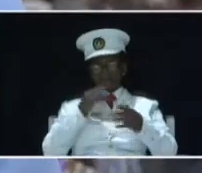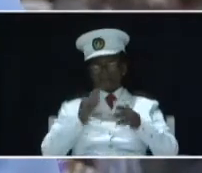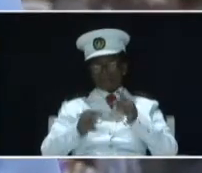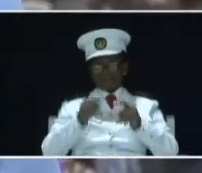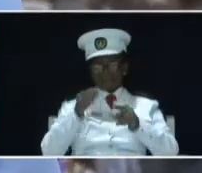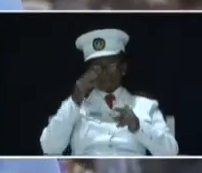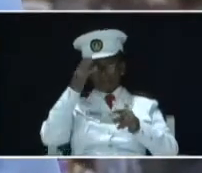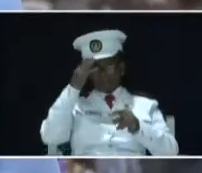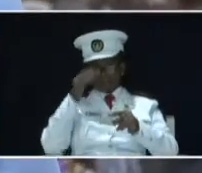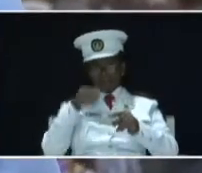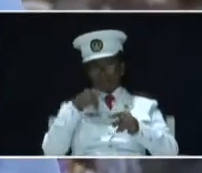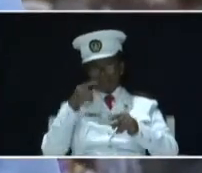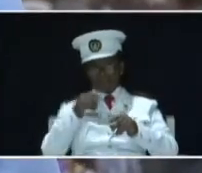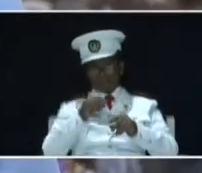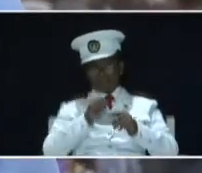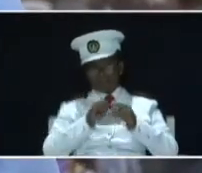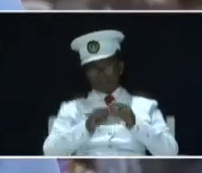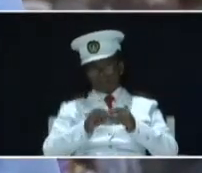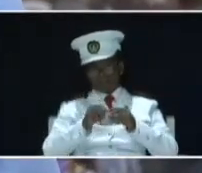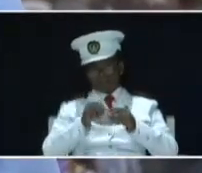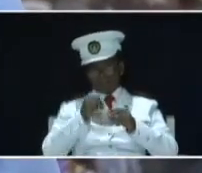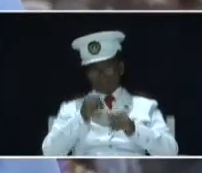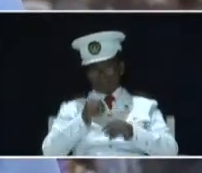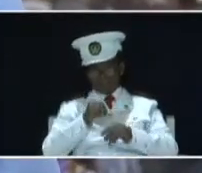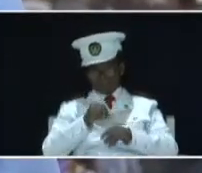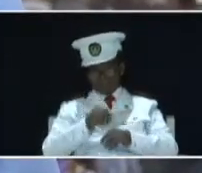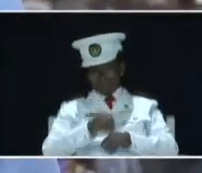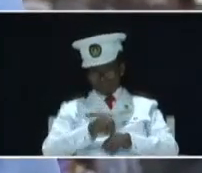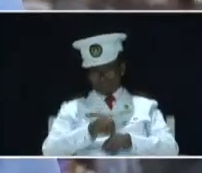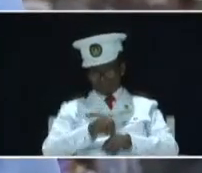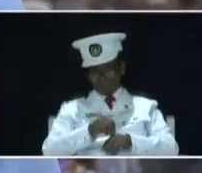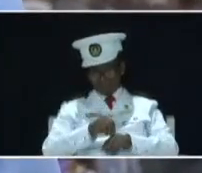on Mount Carmel, fire fell.